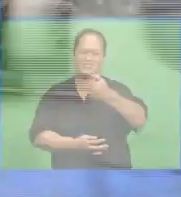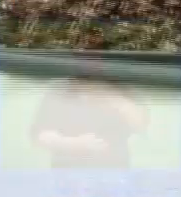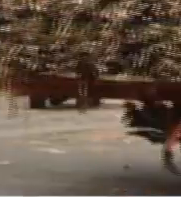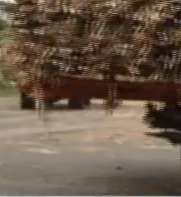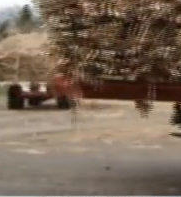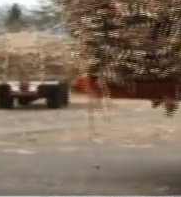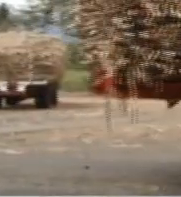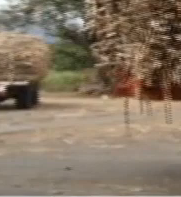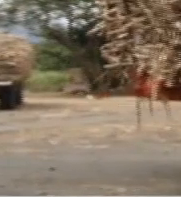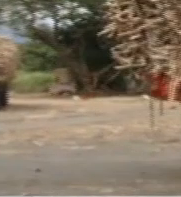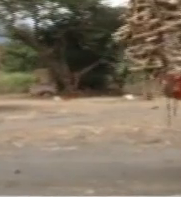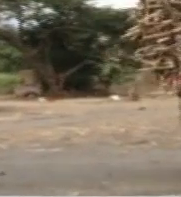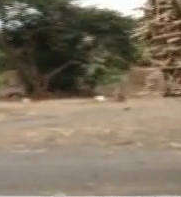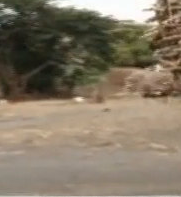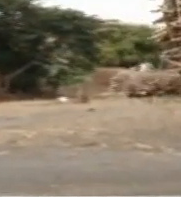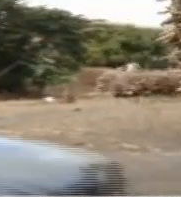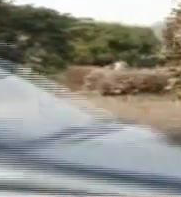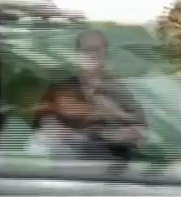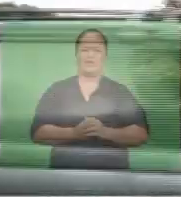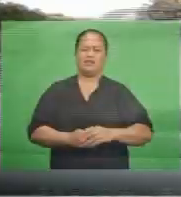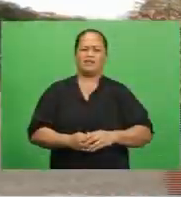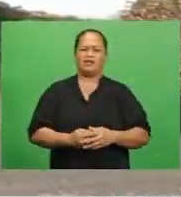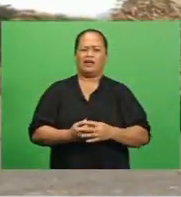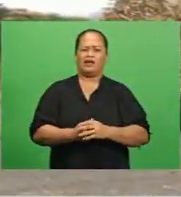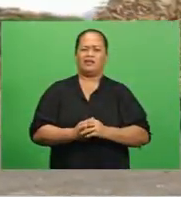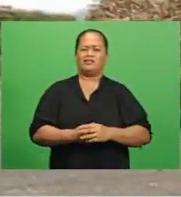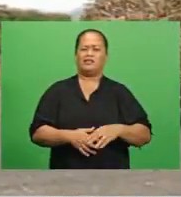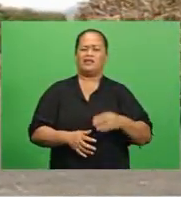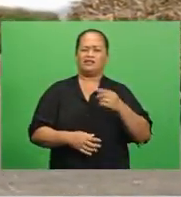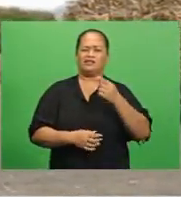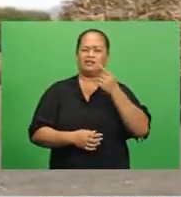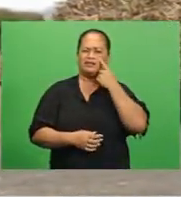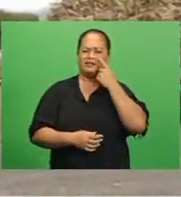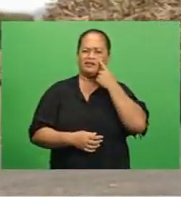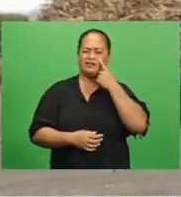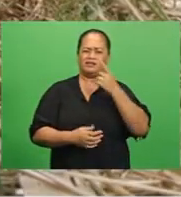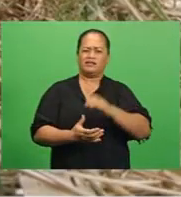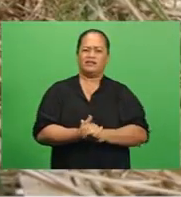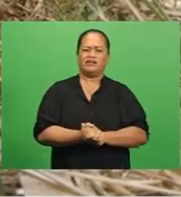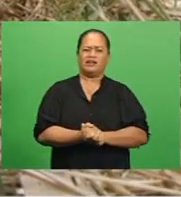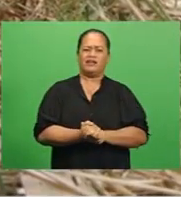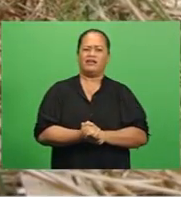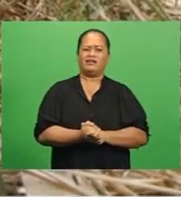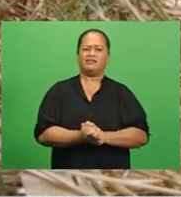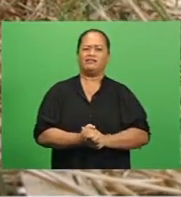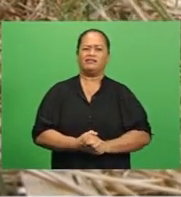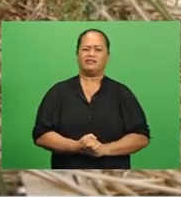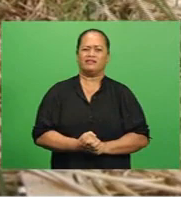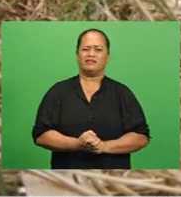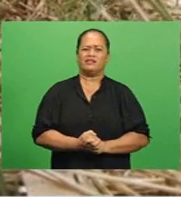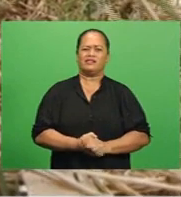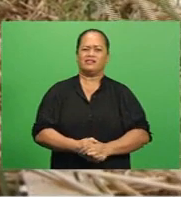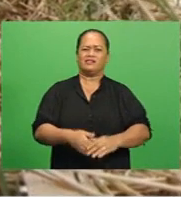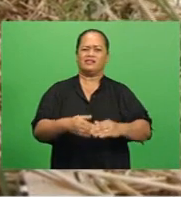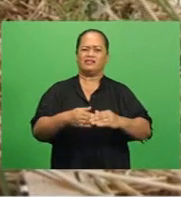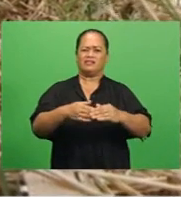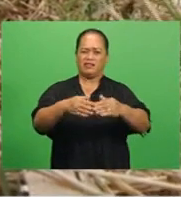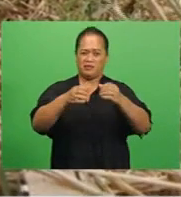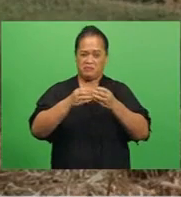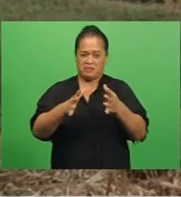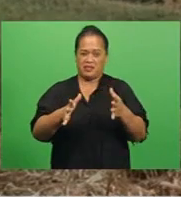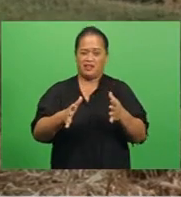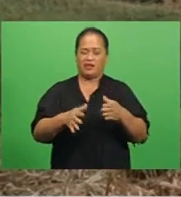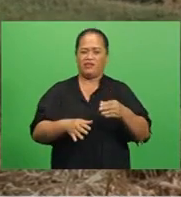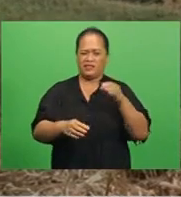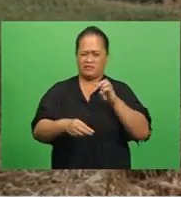SCGF Board Chief Executive Raj Sharma says they've also approved a revised schedule of fees and charges effective from the beginning of this